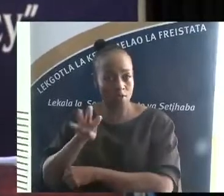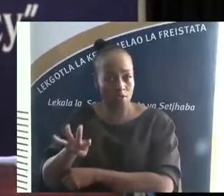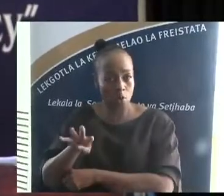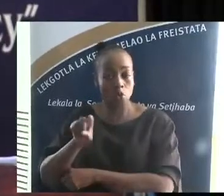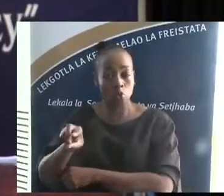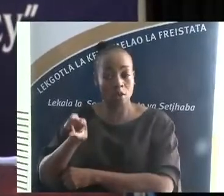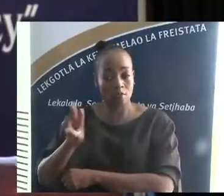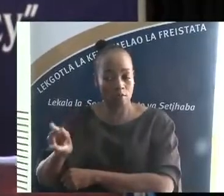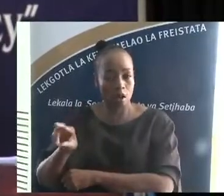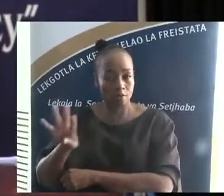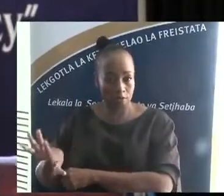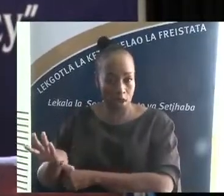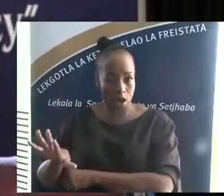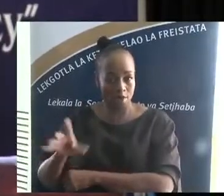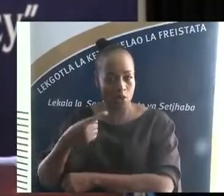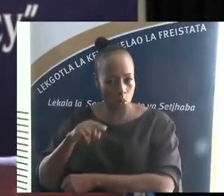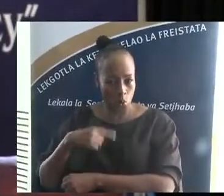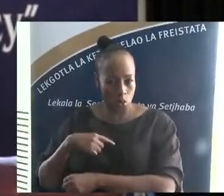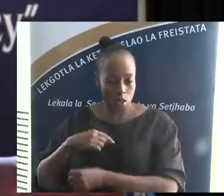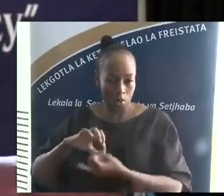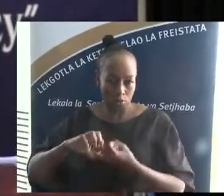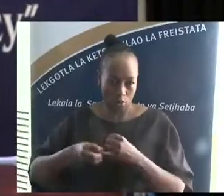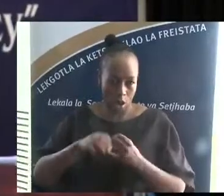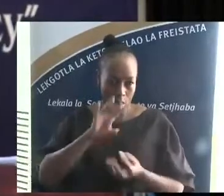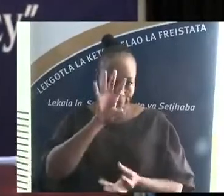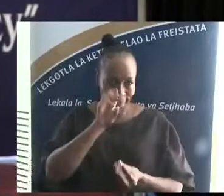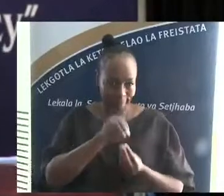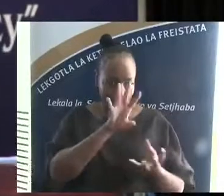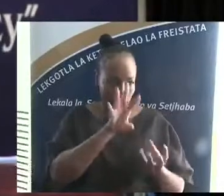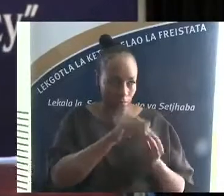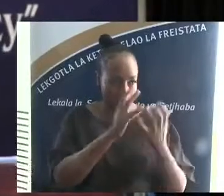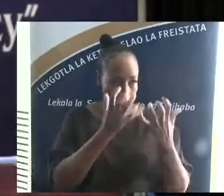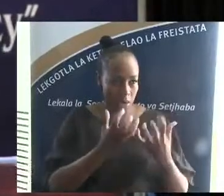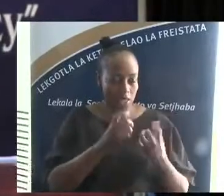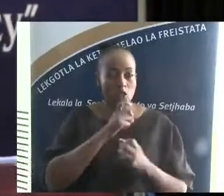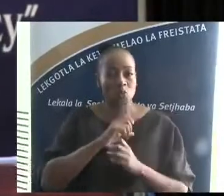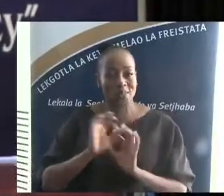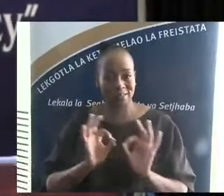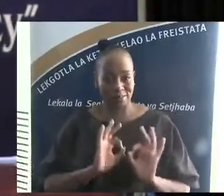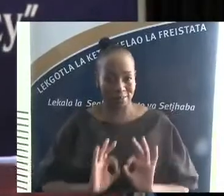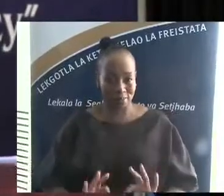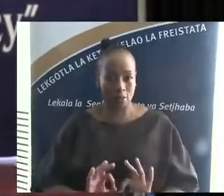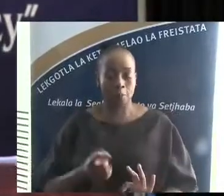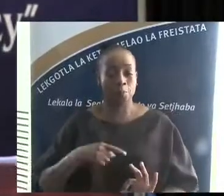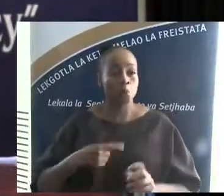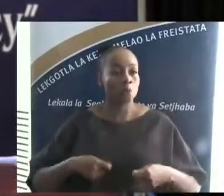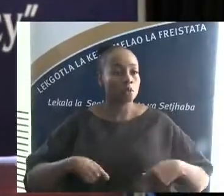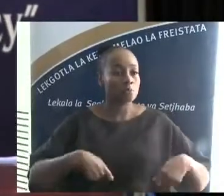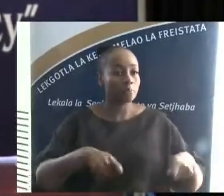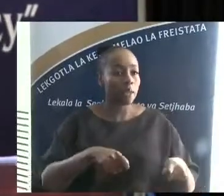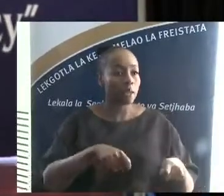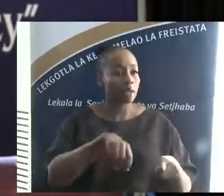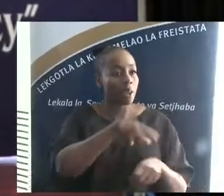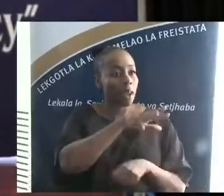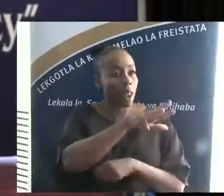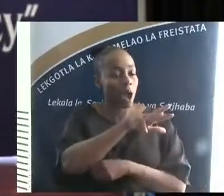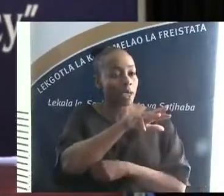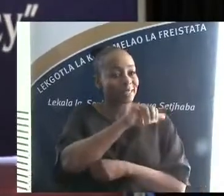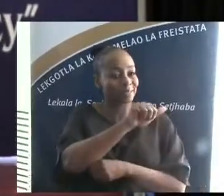We operate a very lean machine. The provincial treasury is estimated to spend